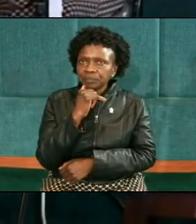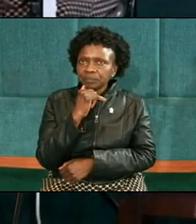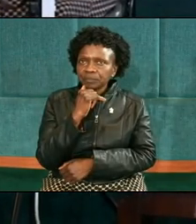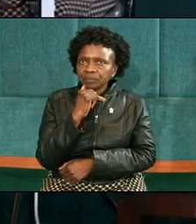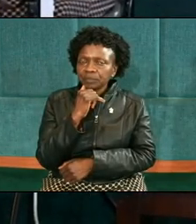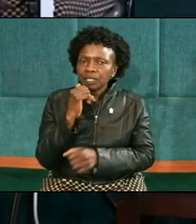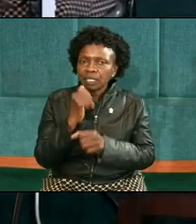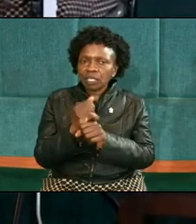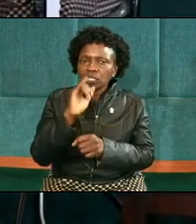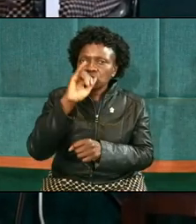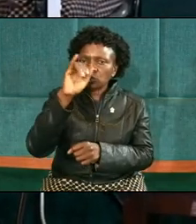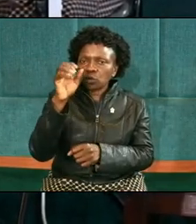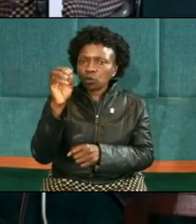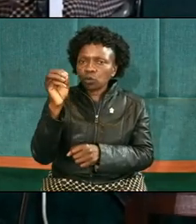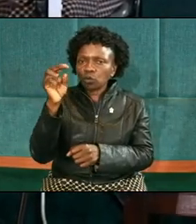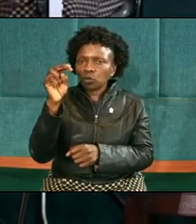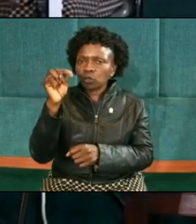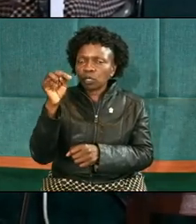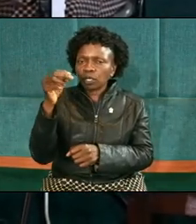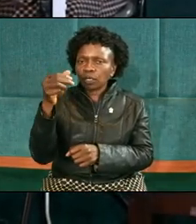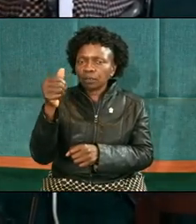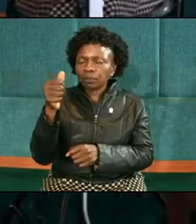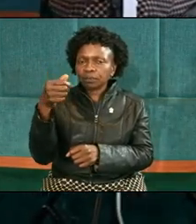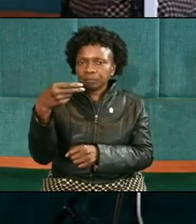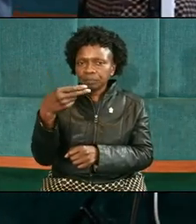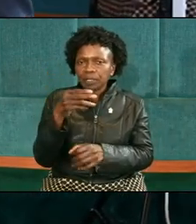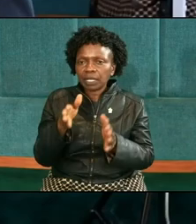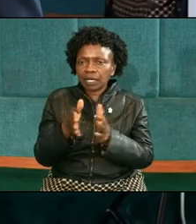why did Jonah run?